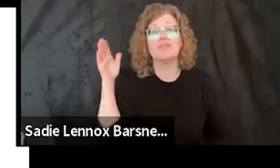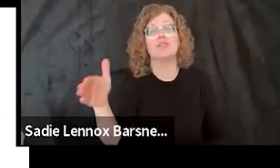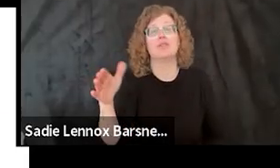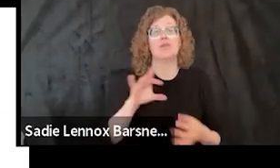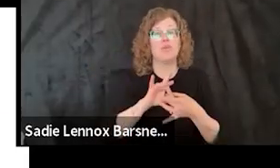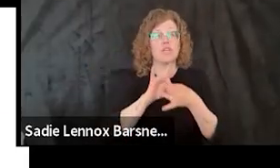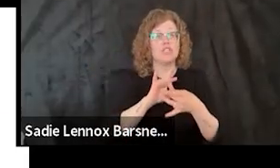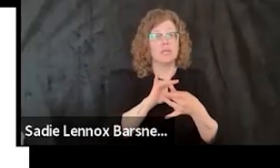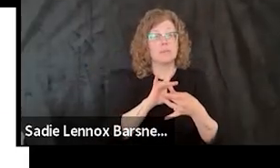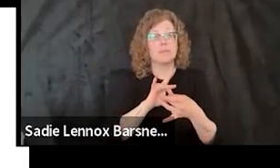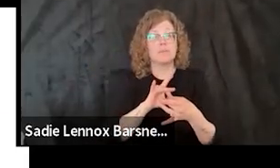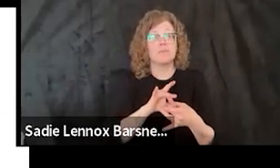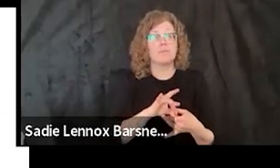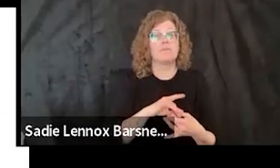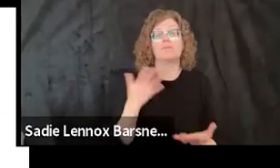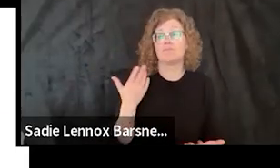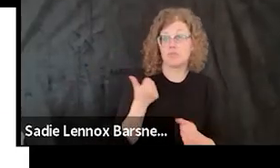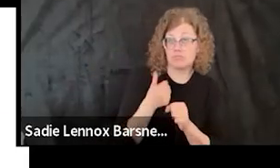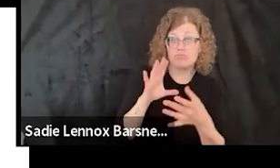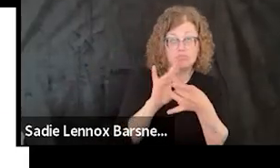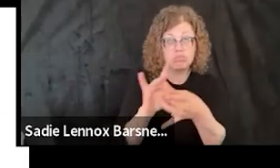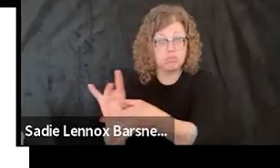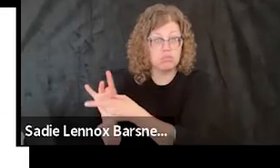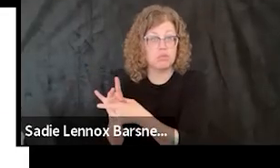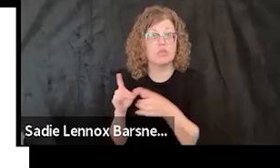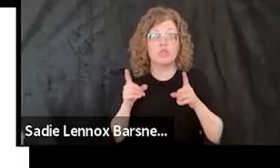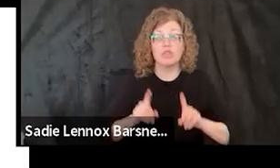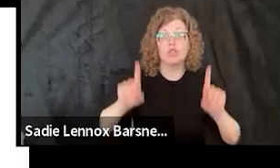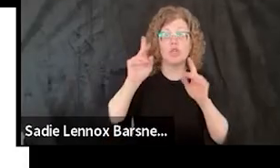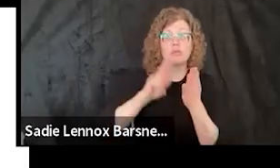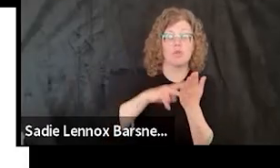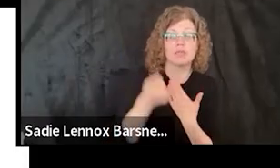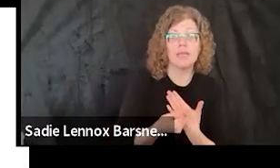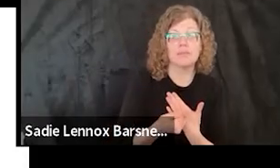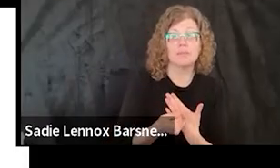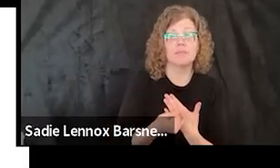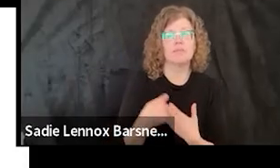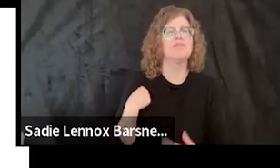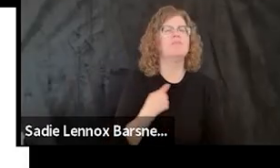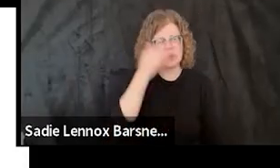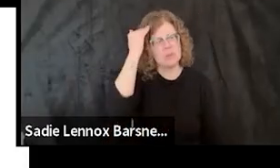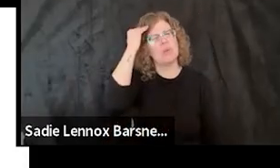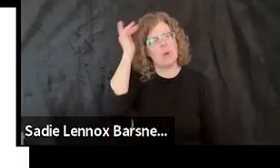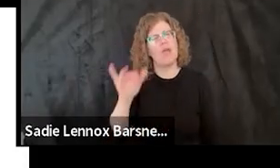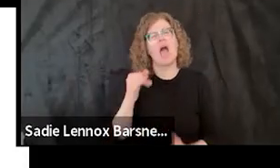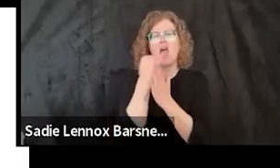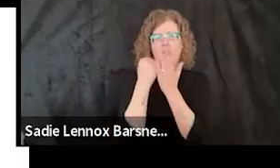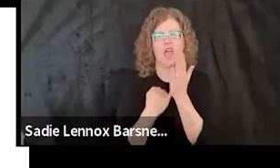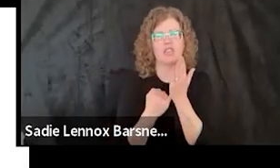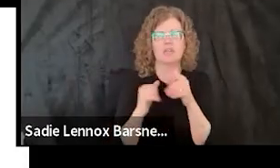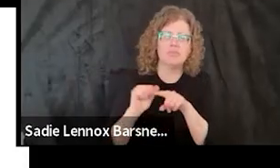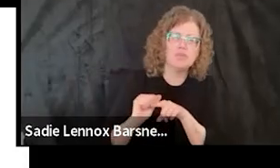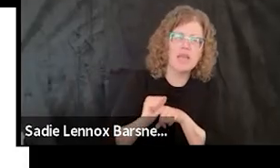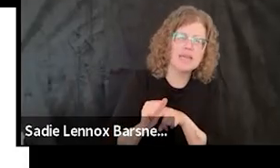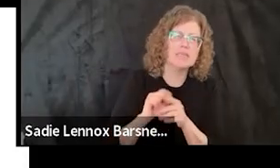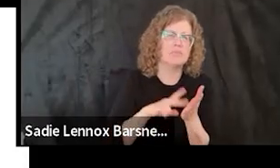as those occurring during the project itself. While we know that many artistic practices and projects may not